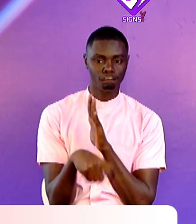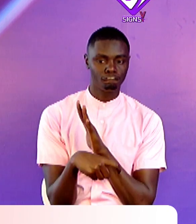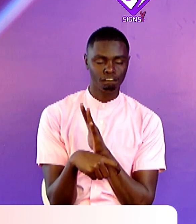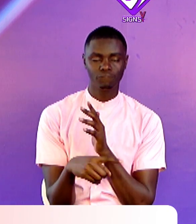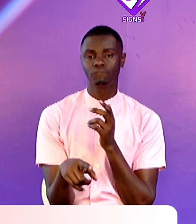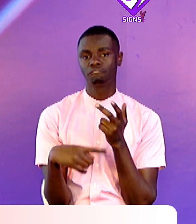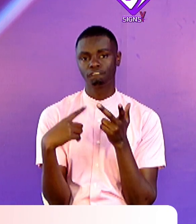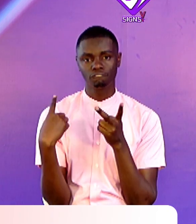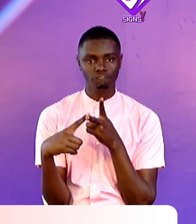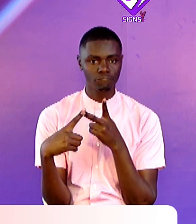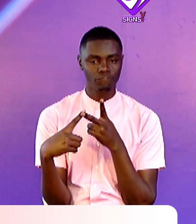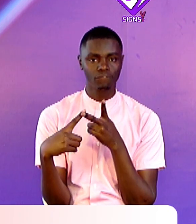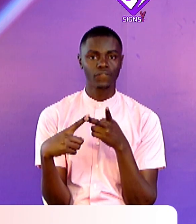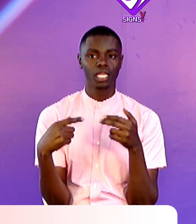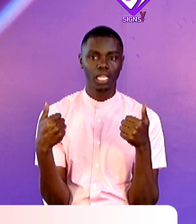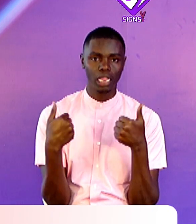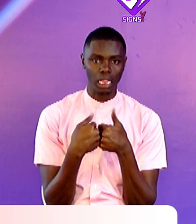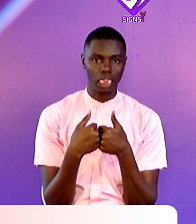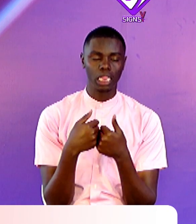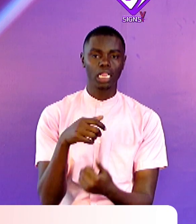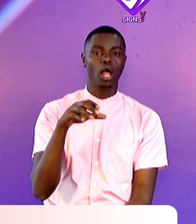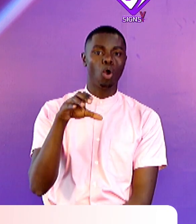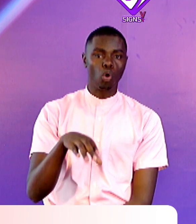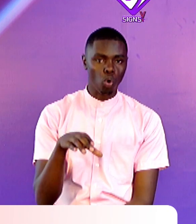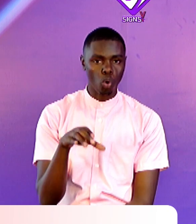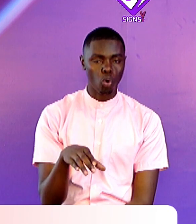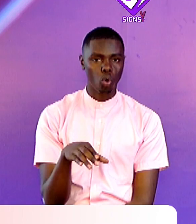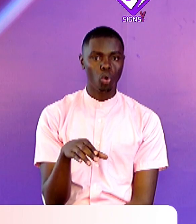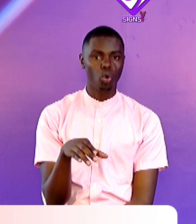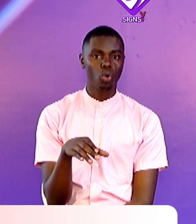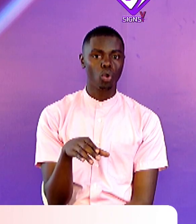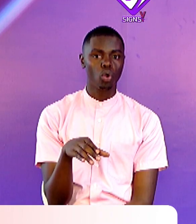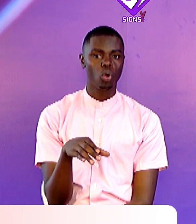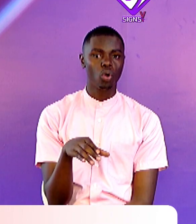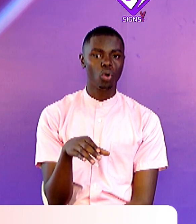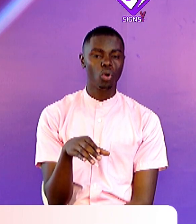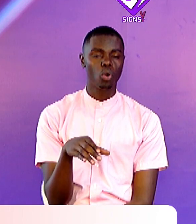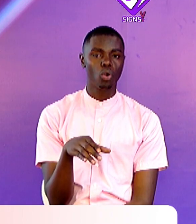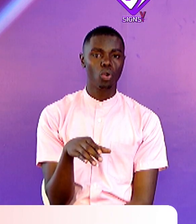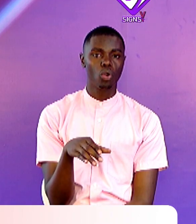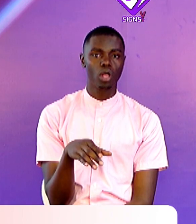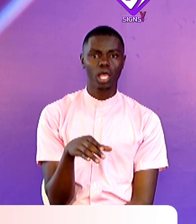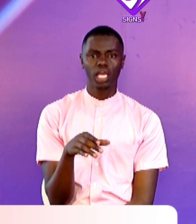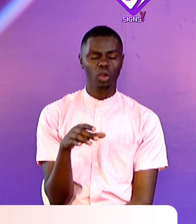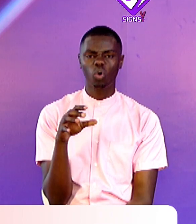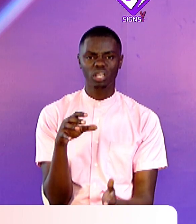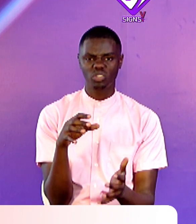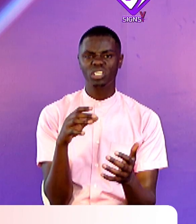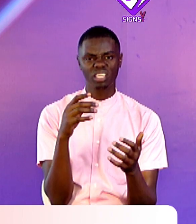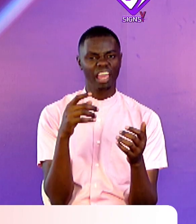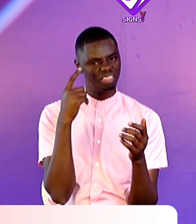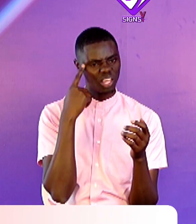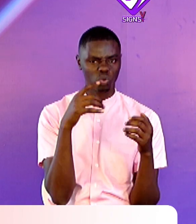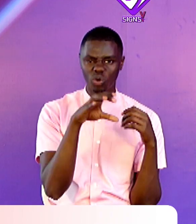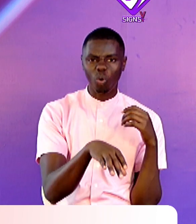Then, Yes. was it the match against Congo or the match against Angola? We were fined, was it 3.5